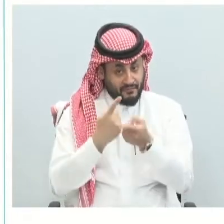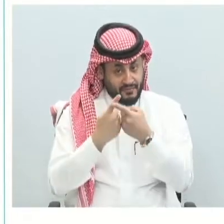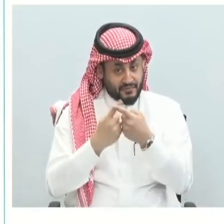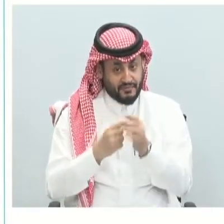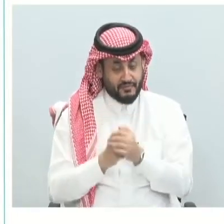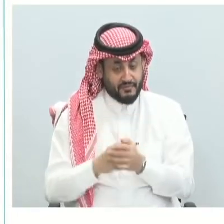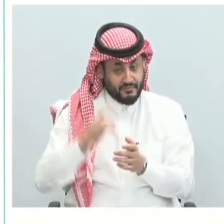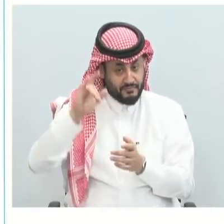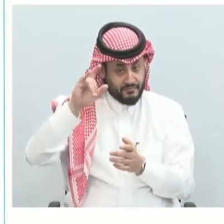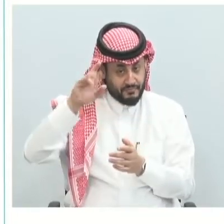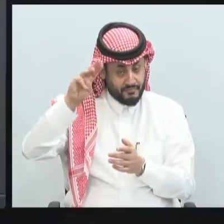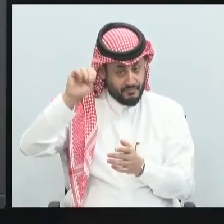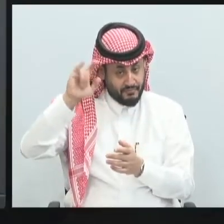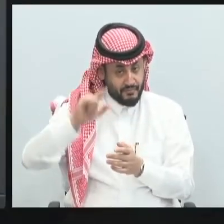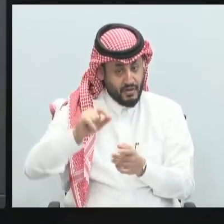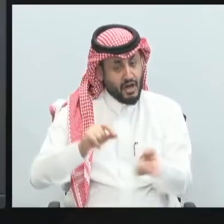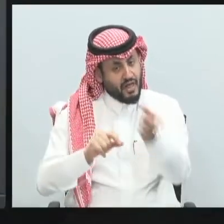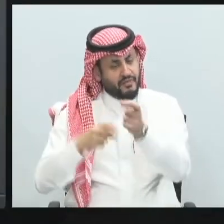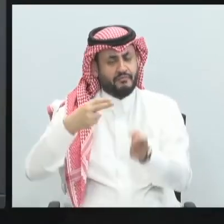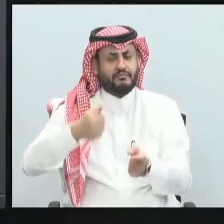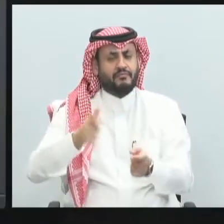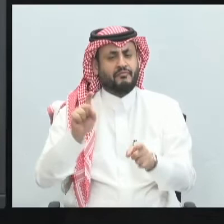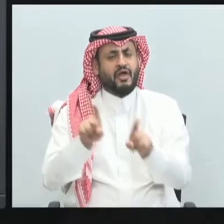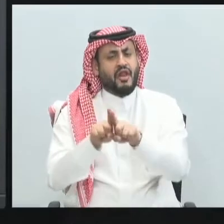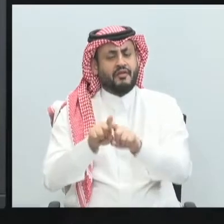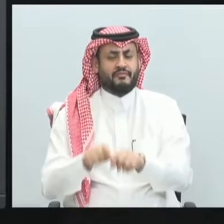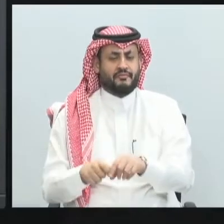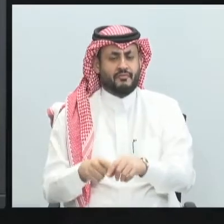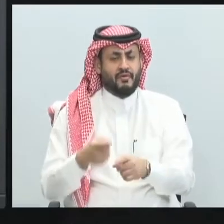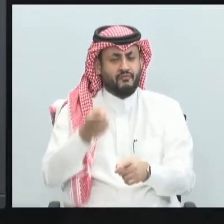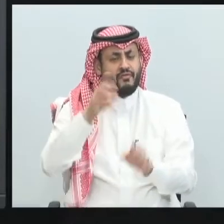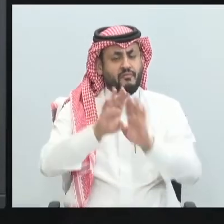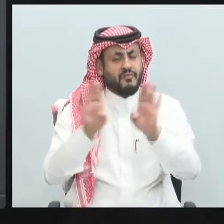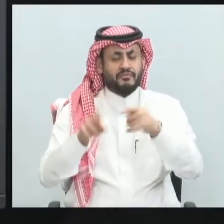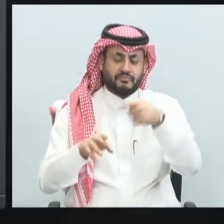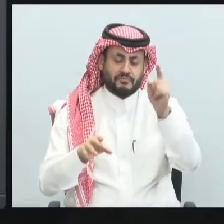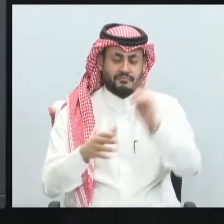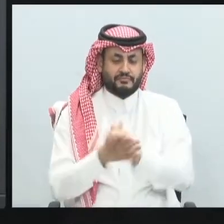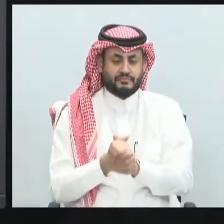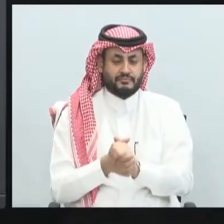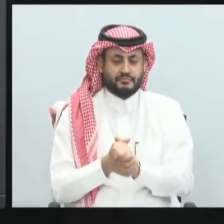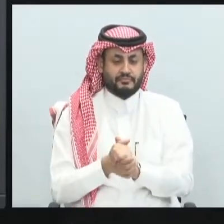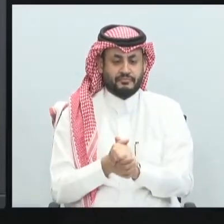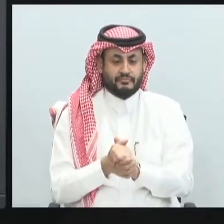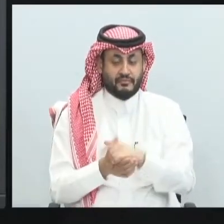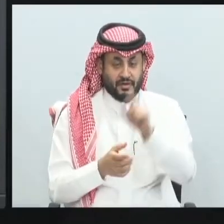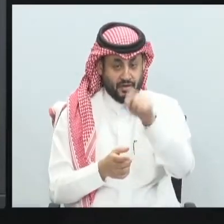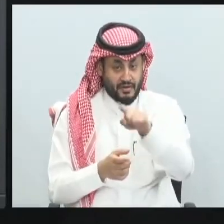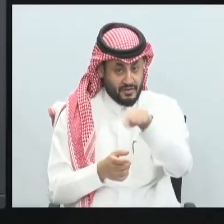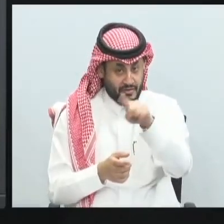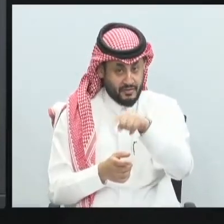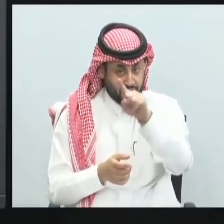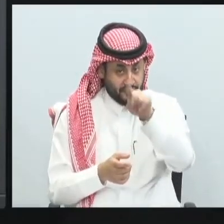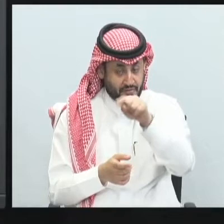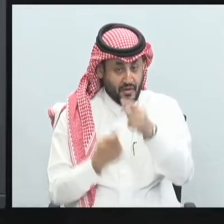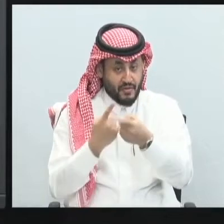you use my, you have to say hat. My hat, okay? If you choose mine, don't use hat.